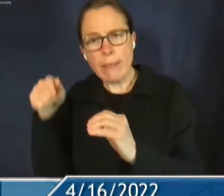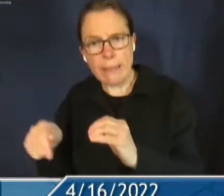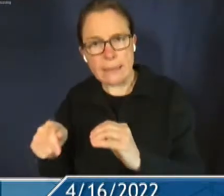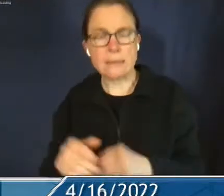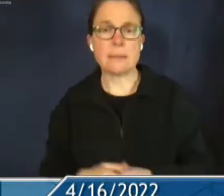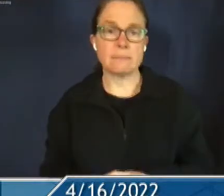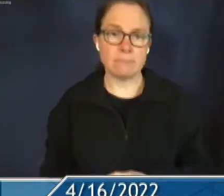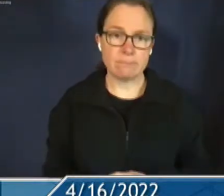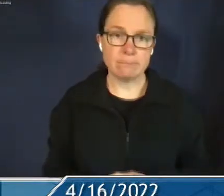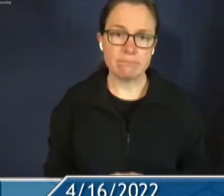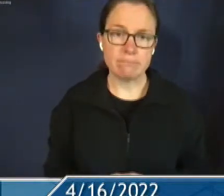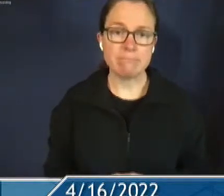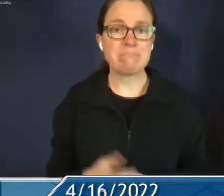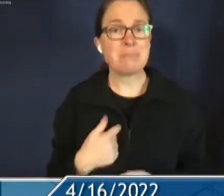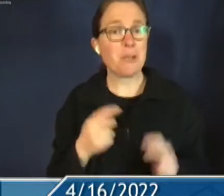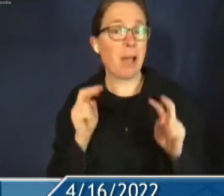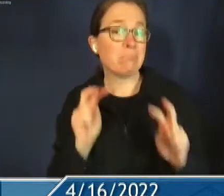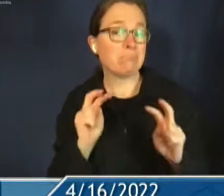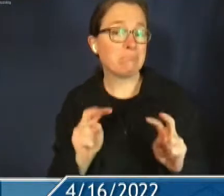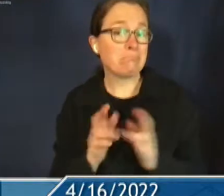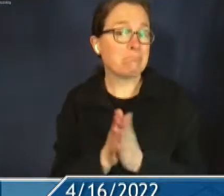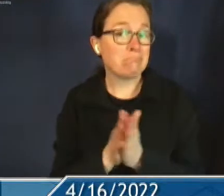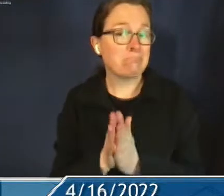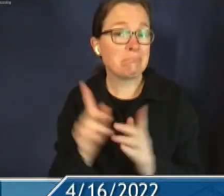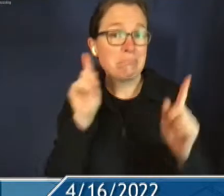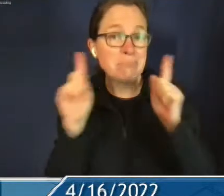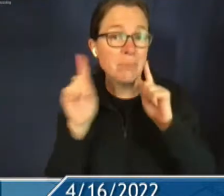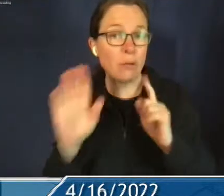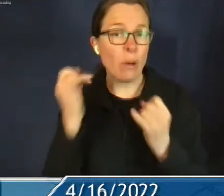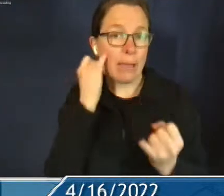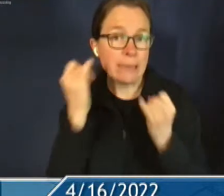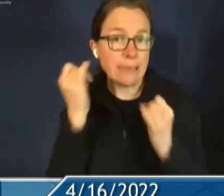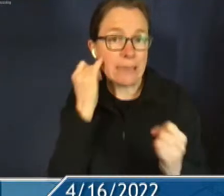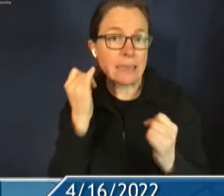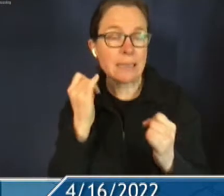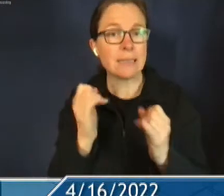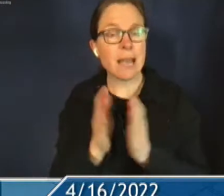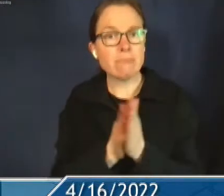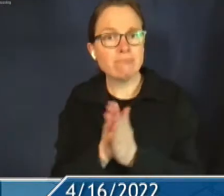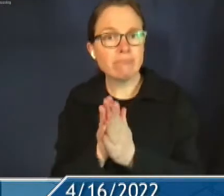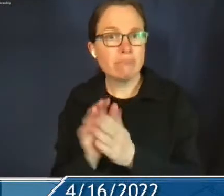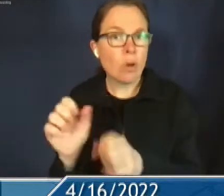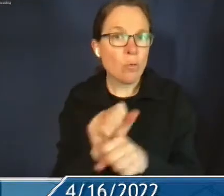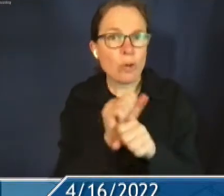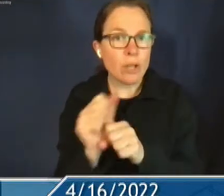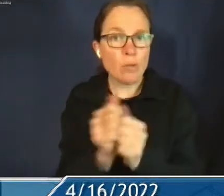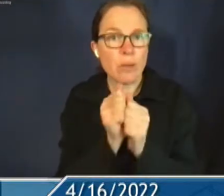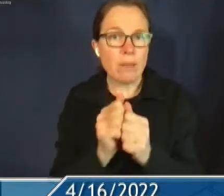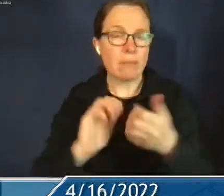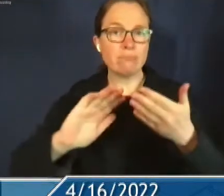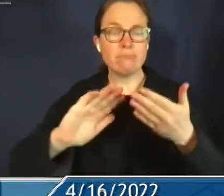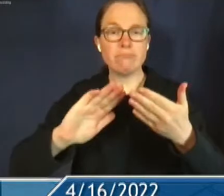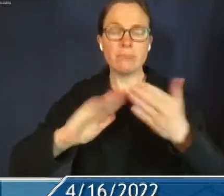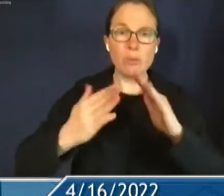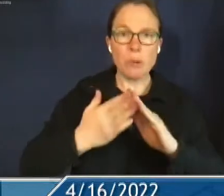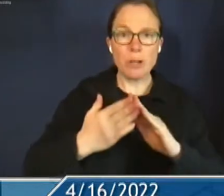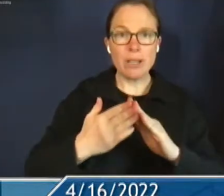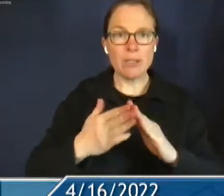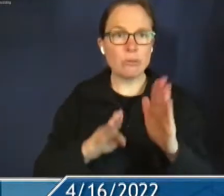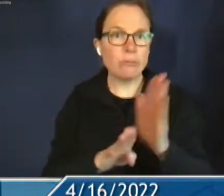budget. I look forward to hearing your ideas and working with the community to build a budget that is right for Portland. Thank you.